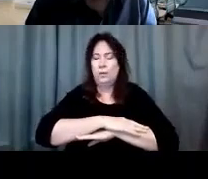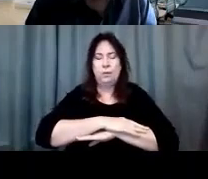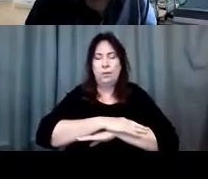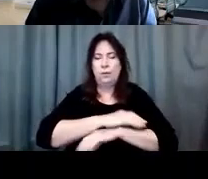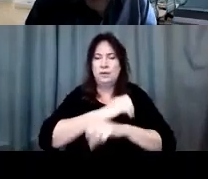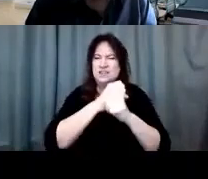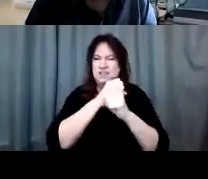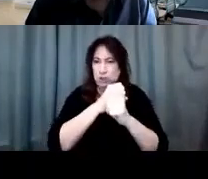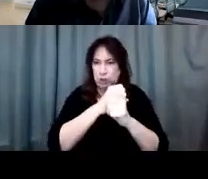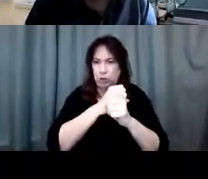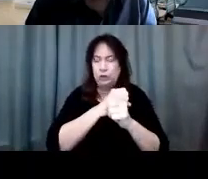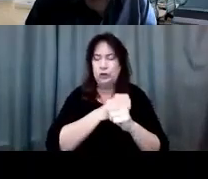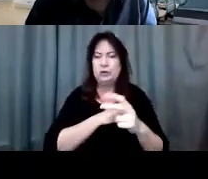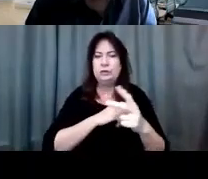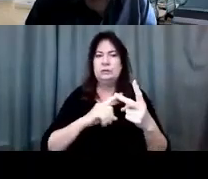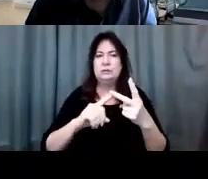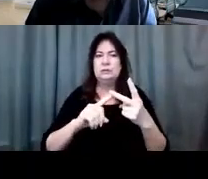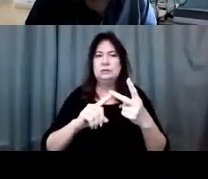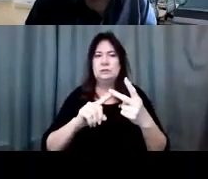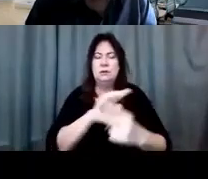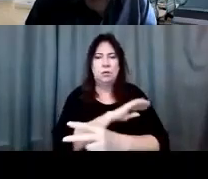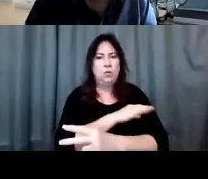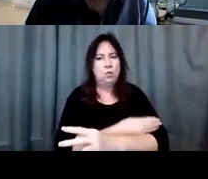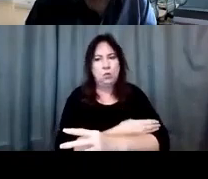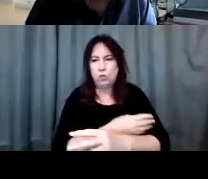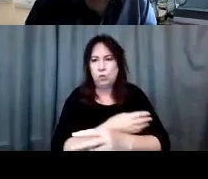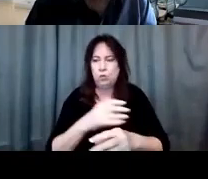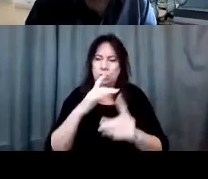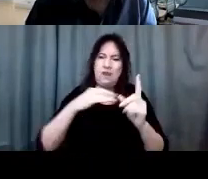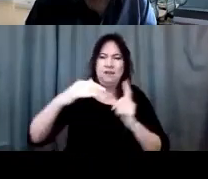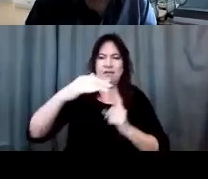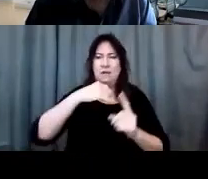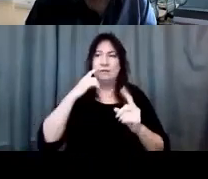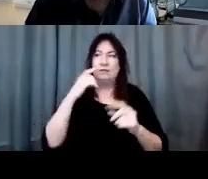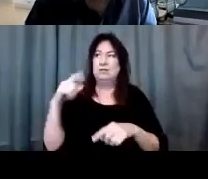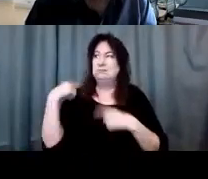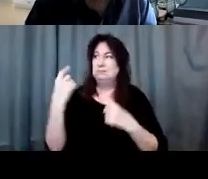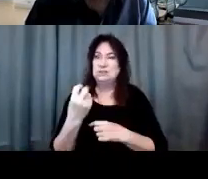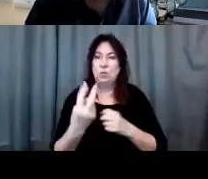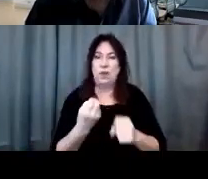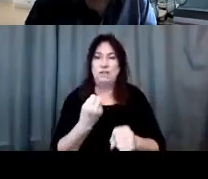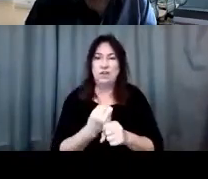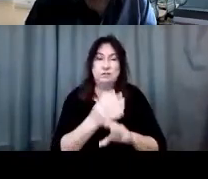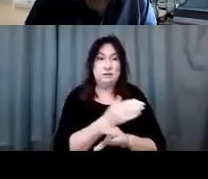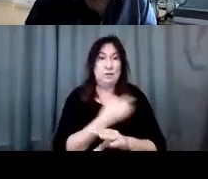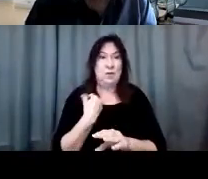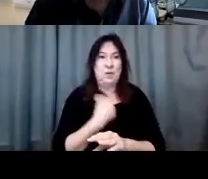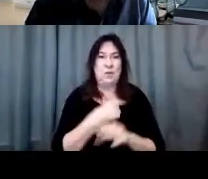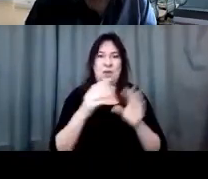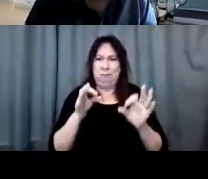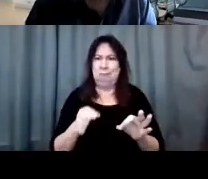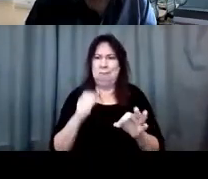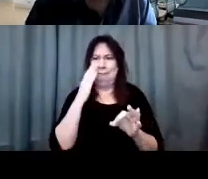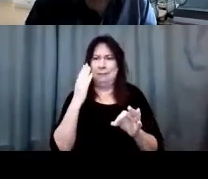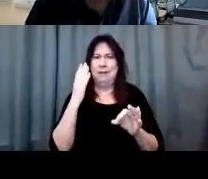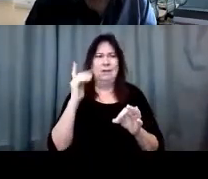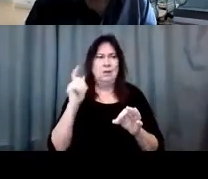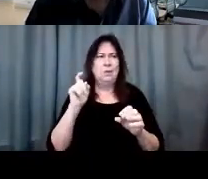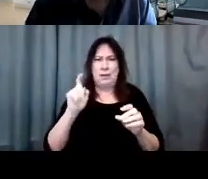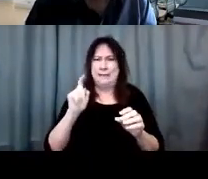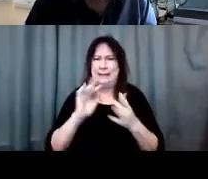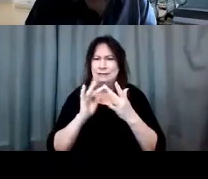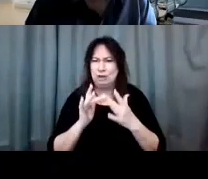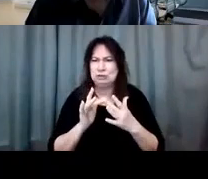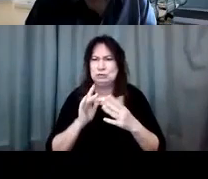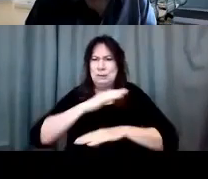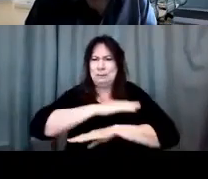secure and powerful environment for some 12 years now, way before we all knew we needed virtual platforms.